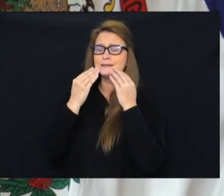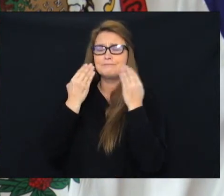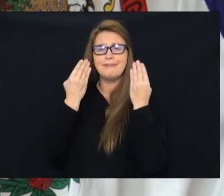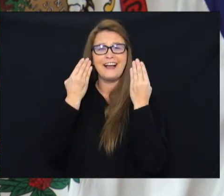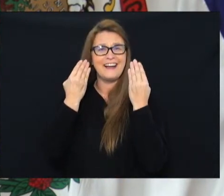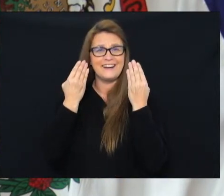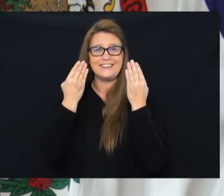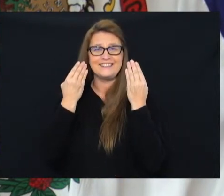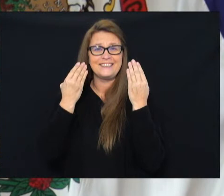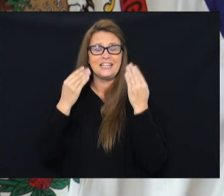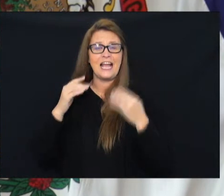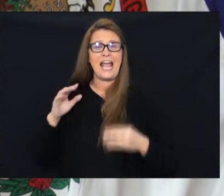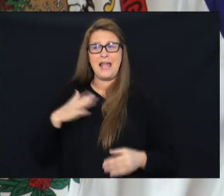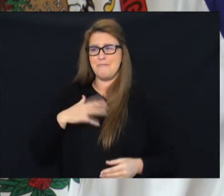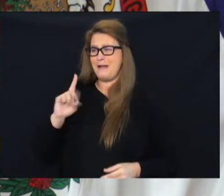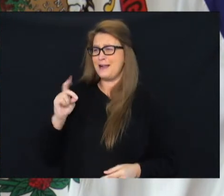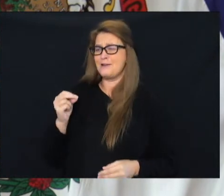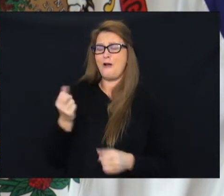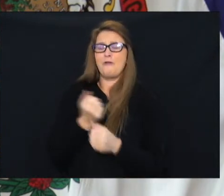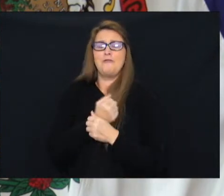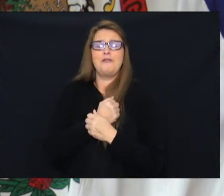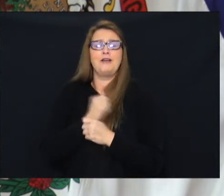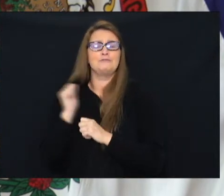unquestionably, she loves everybody.